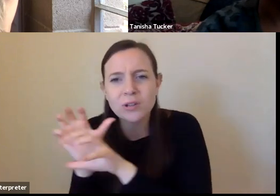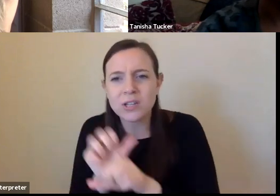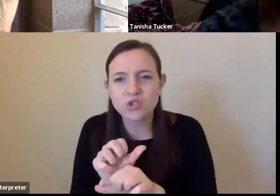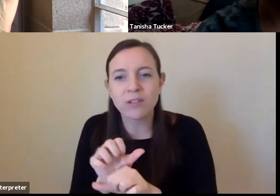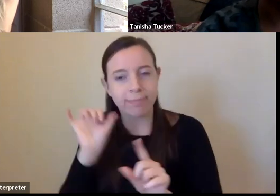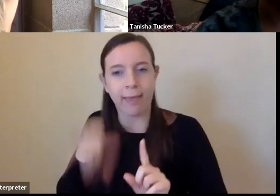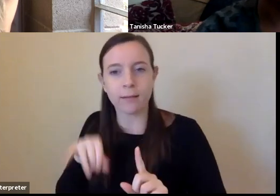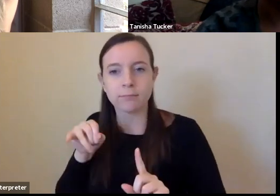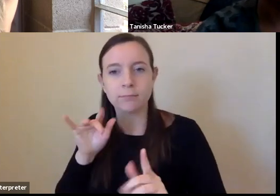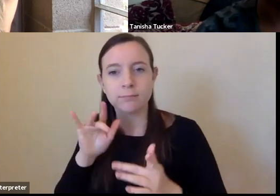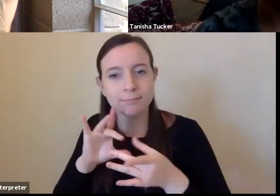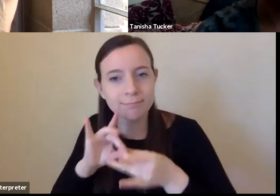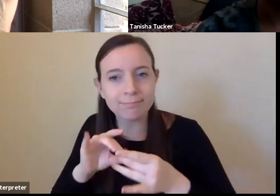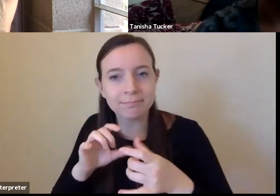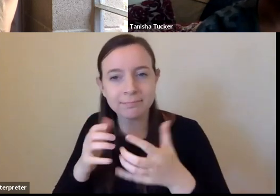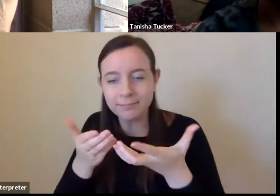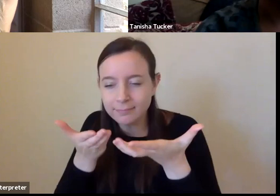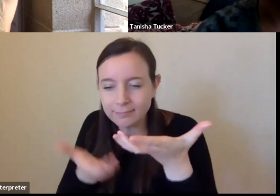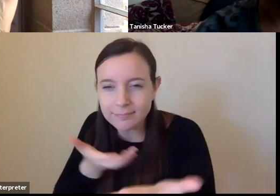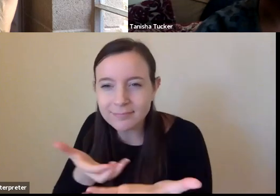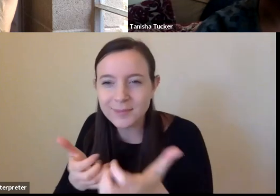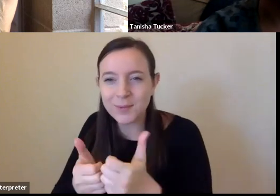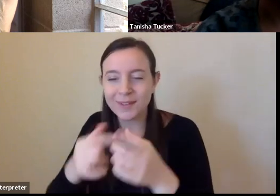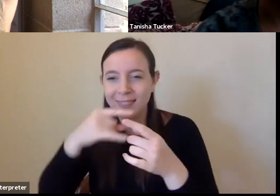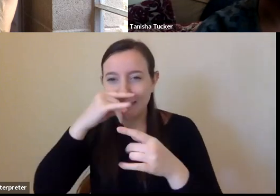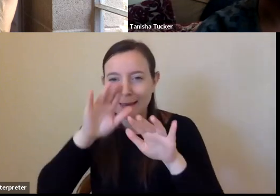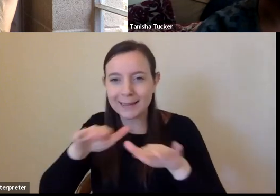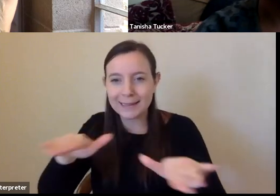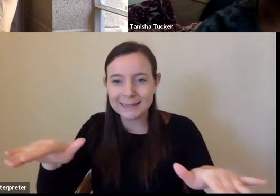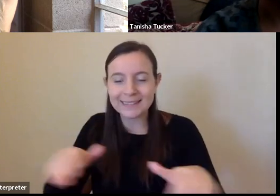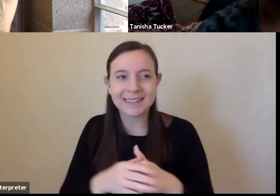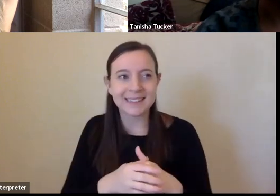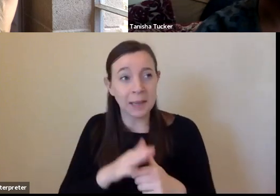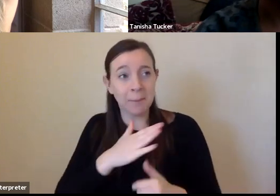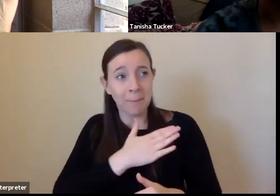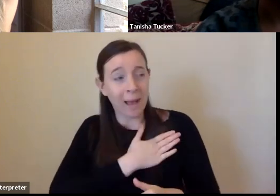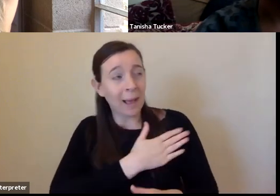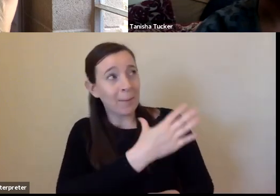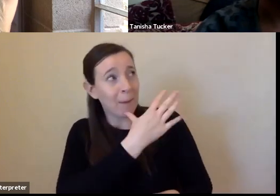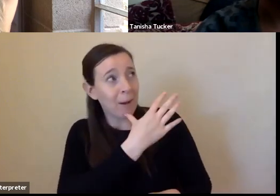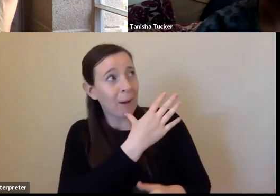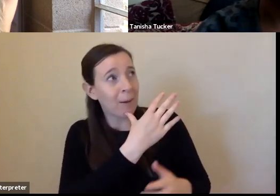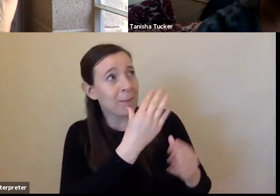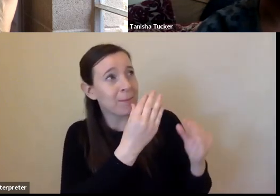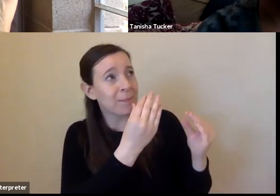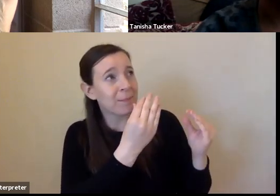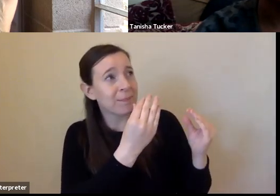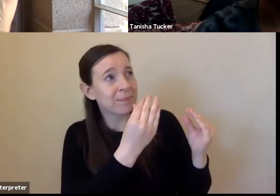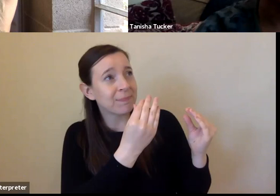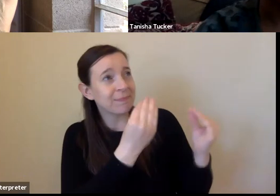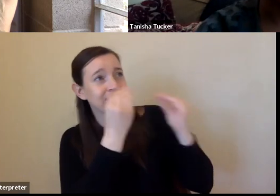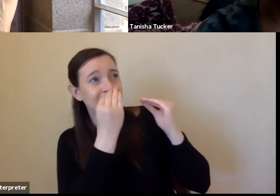built a huge foundation for us to kind of spring off of, and it is all